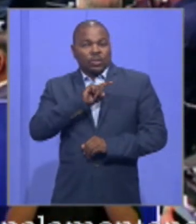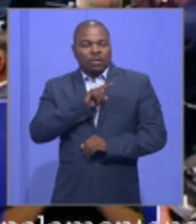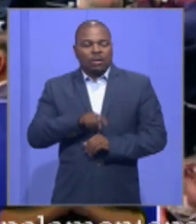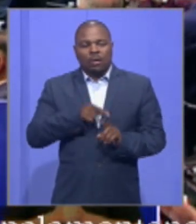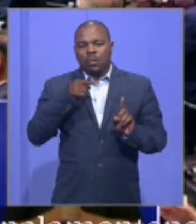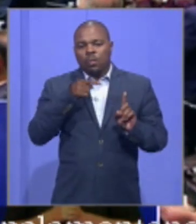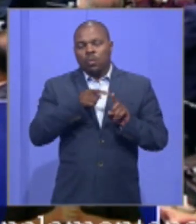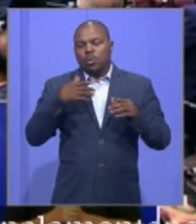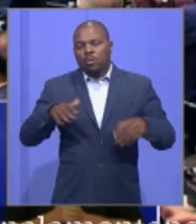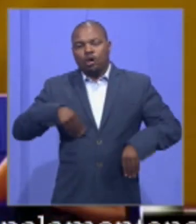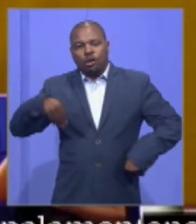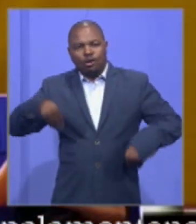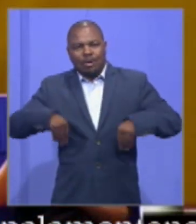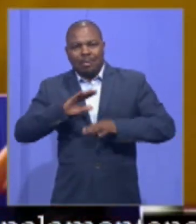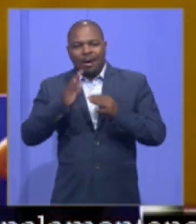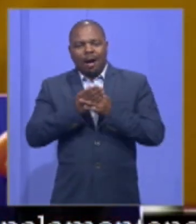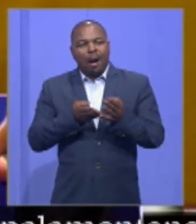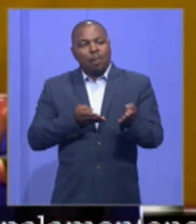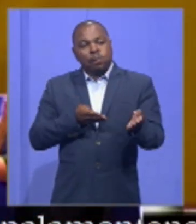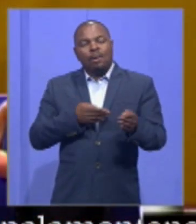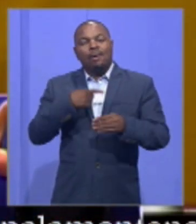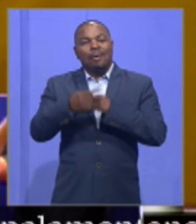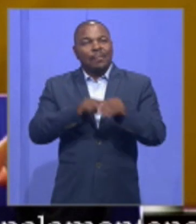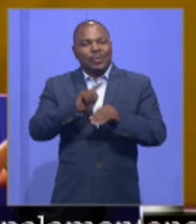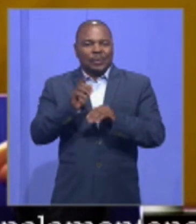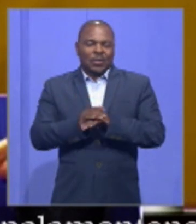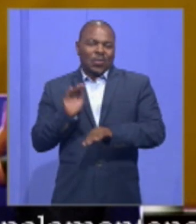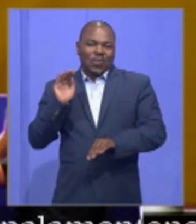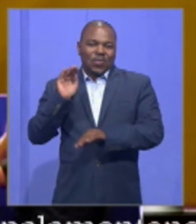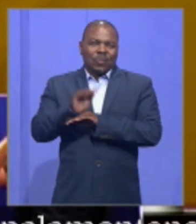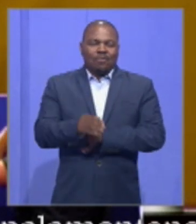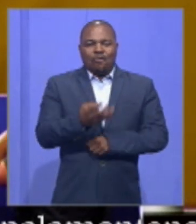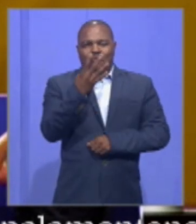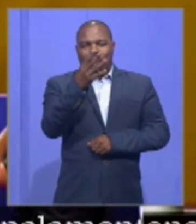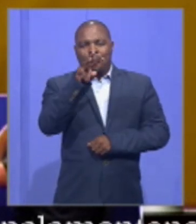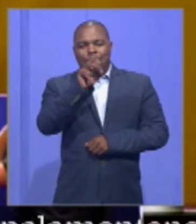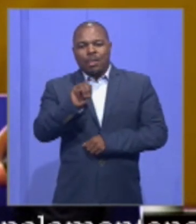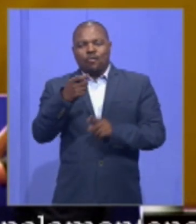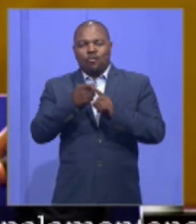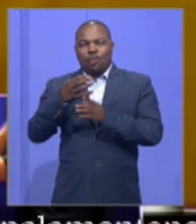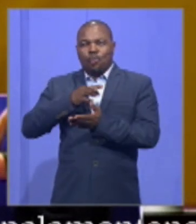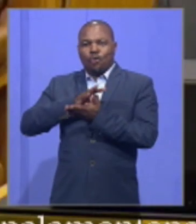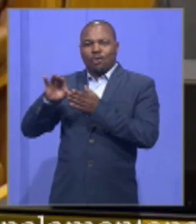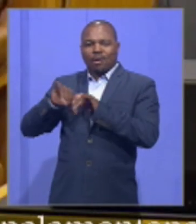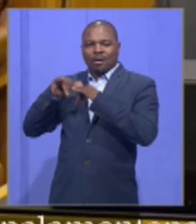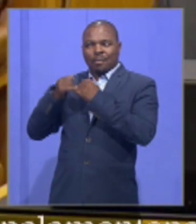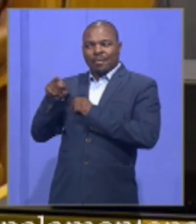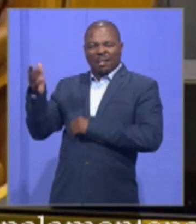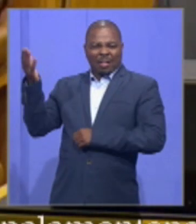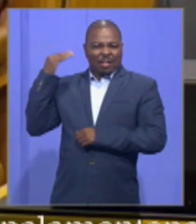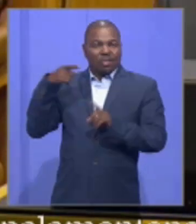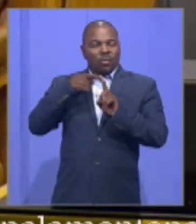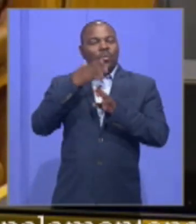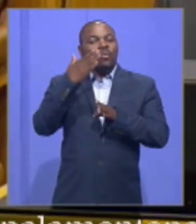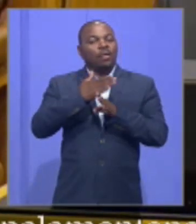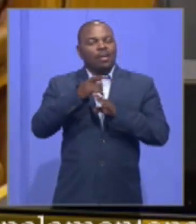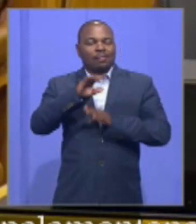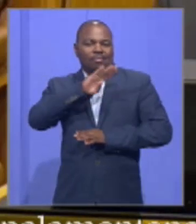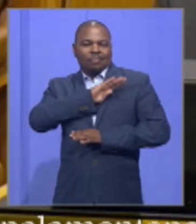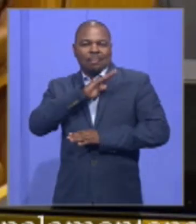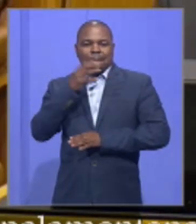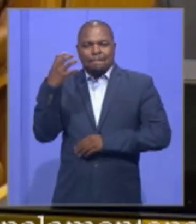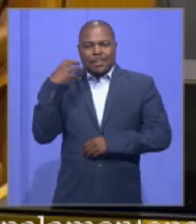ke magatwe a bonwenwe ka ntlha ya go amogela diranta di le dimilione di le 4 go tswa go rra kontraka fa e ne santse le tona ya